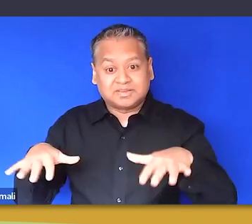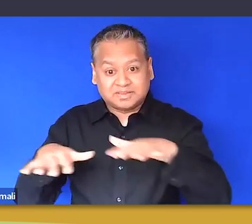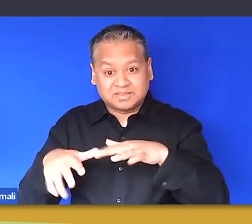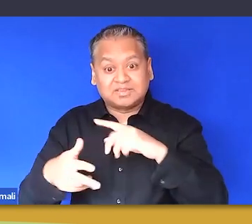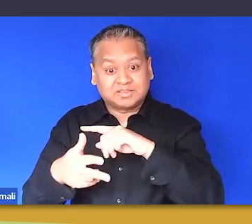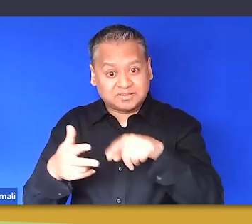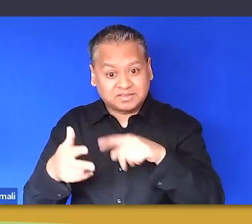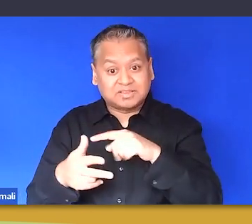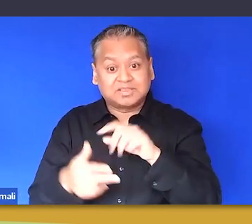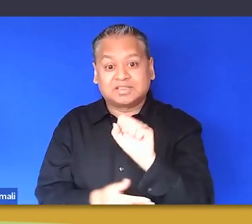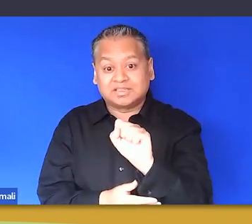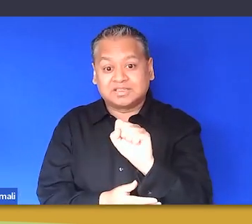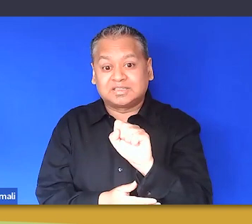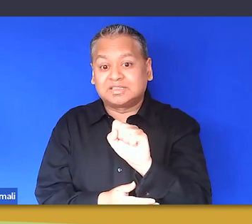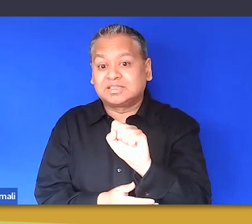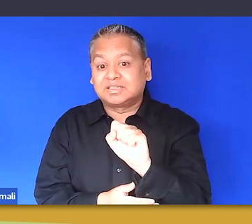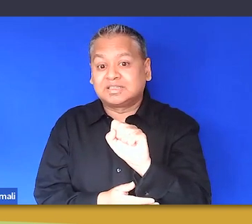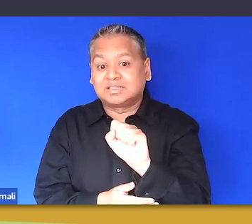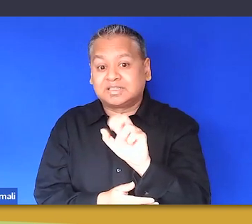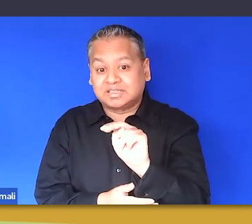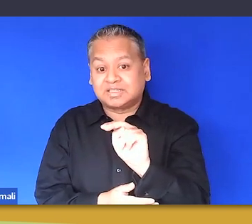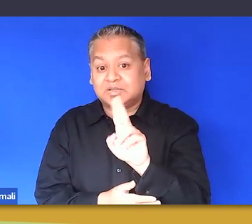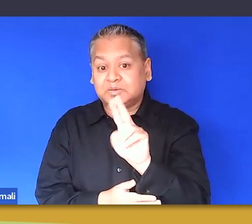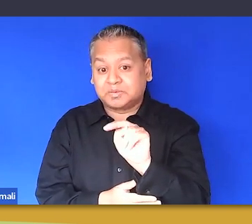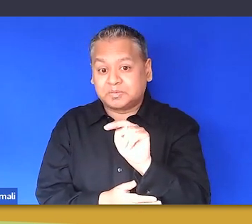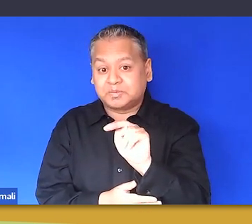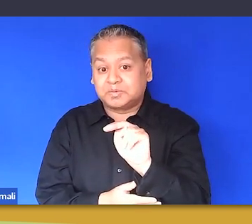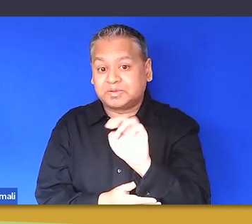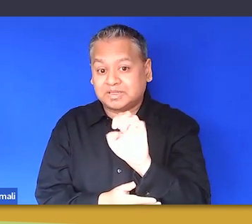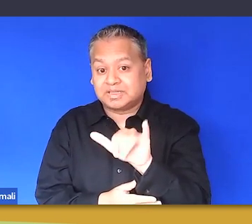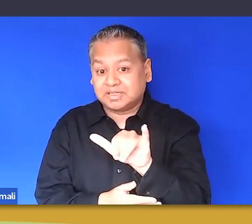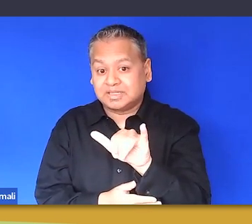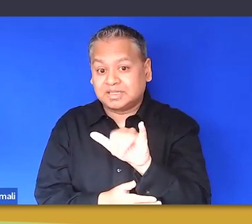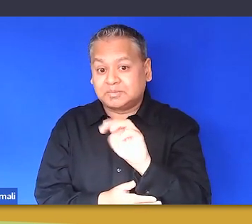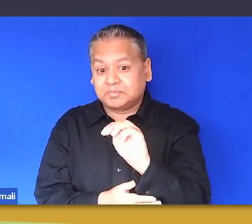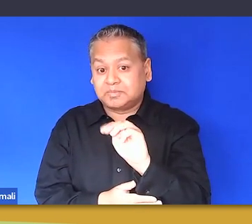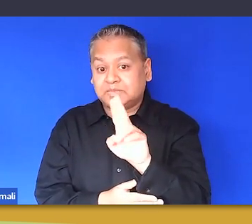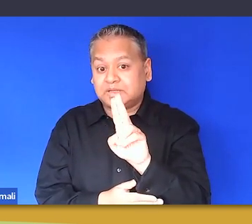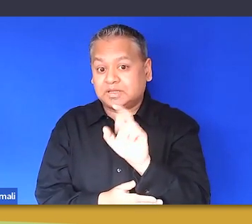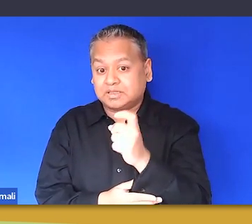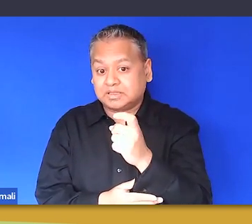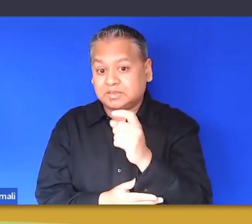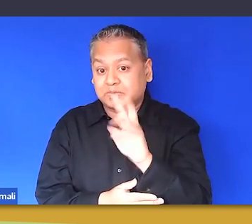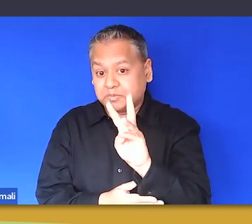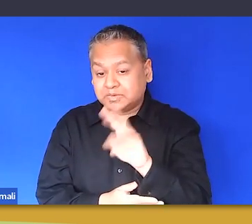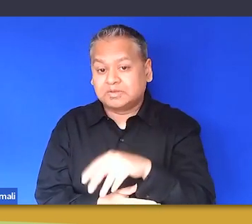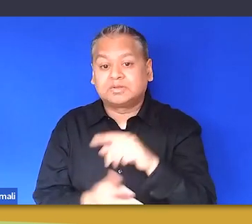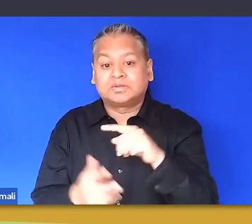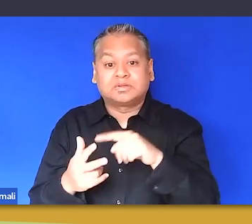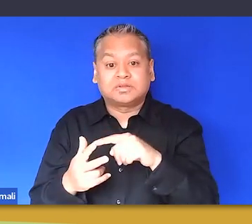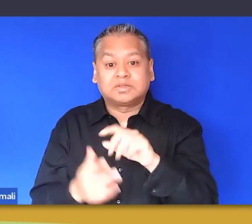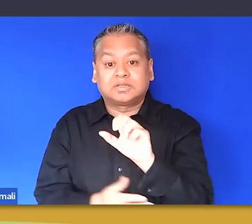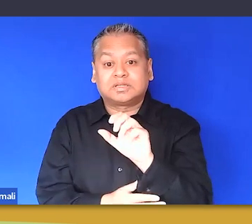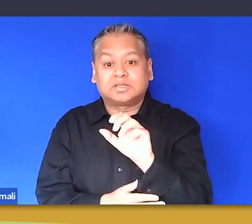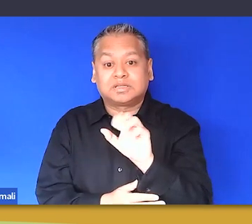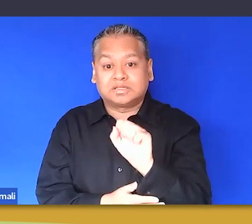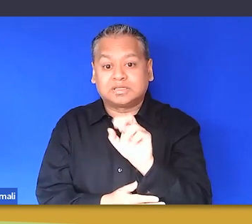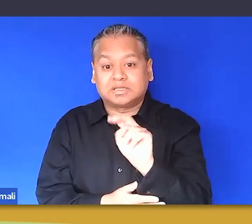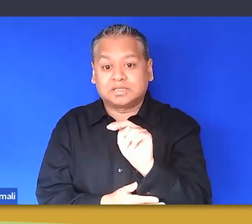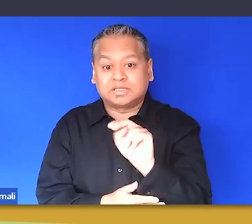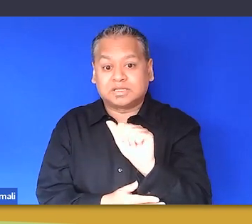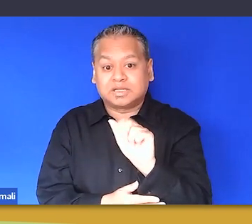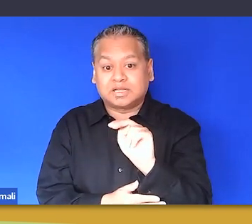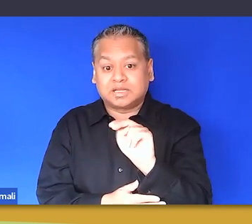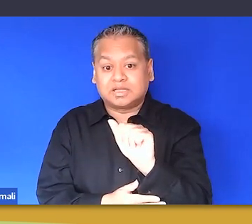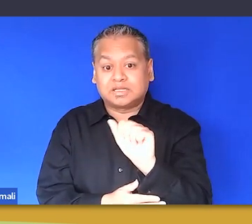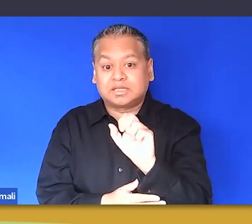Sinawis, Tsumenas First Nation, and the home of the Mid-Island Métis. My journey began with the loss of my daughter. It was all